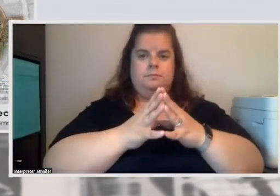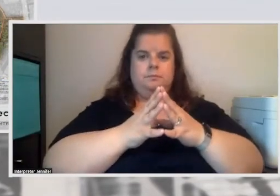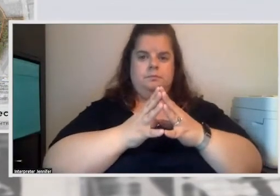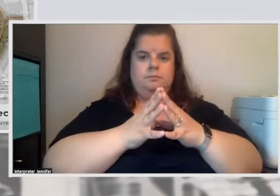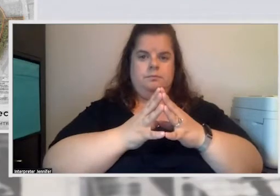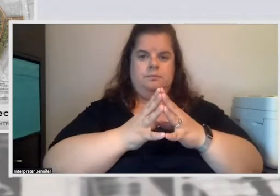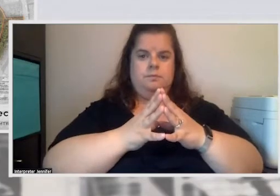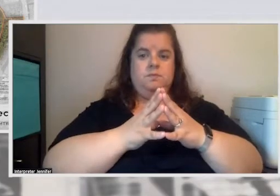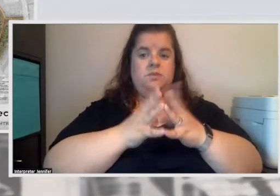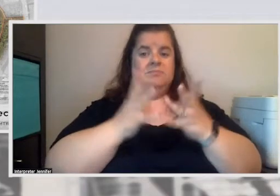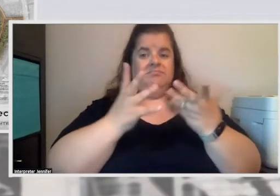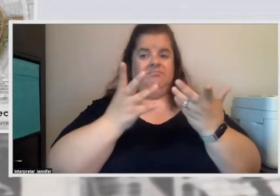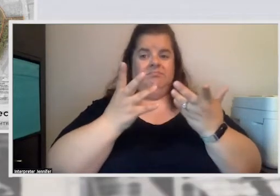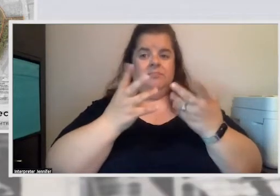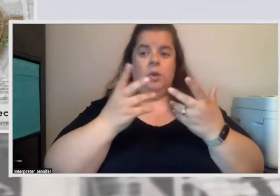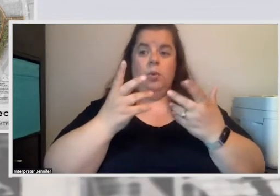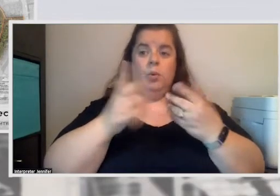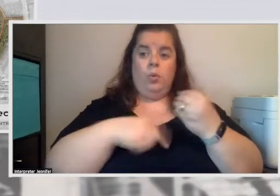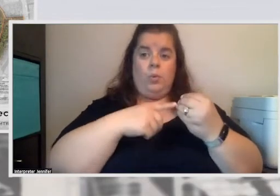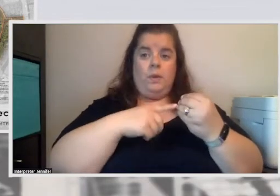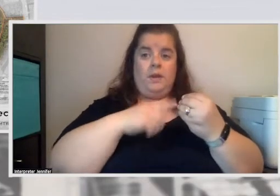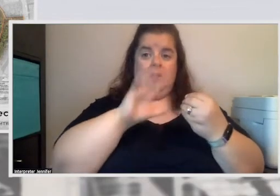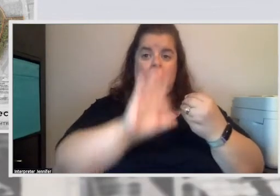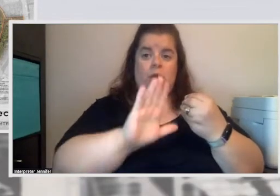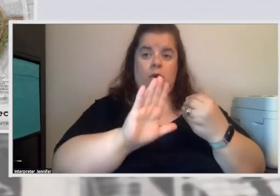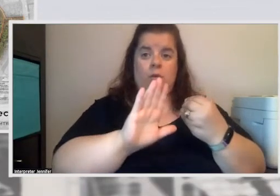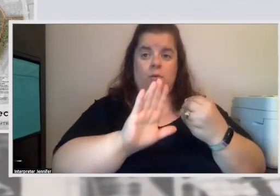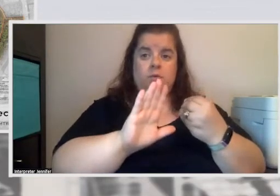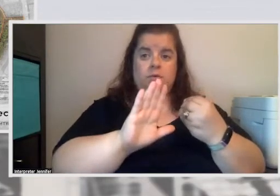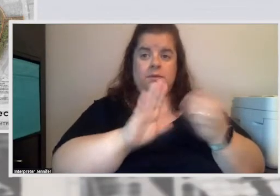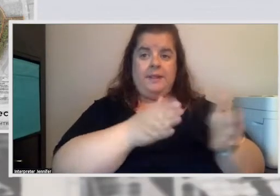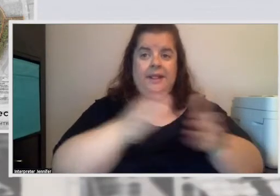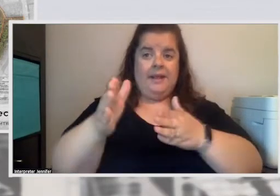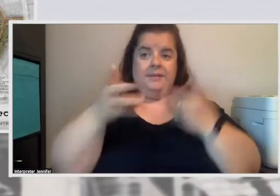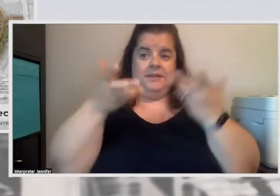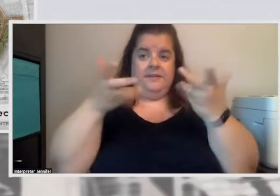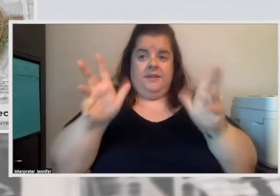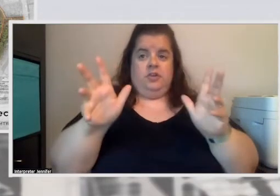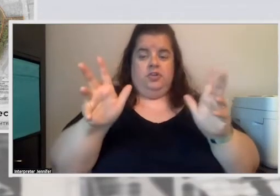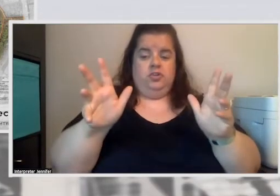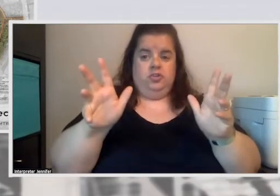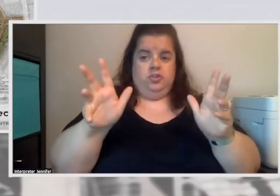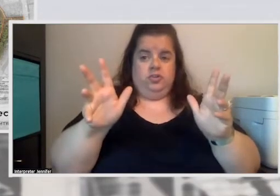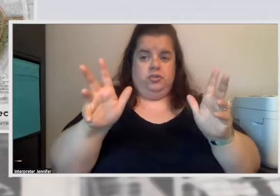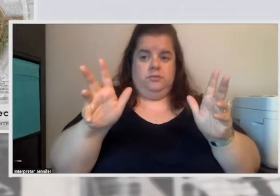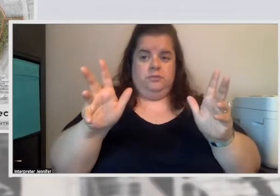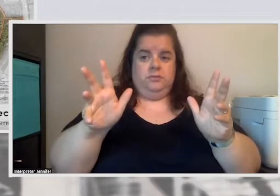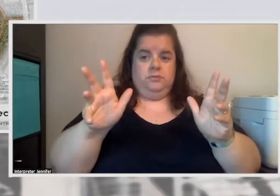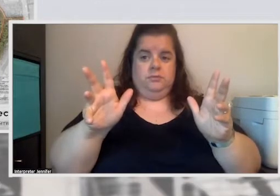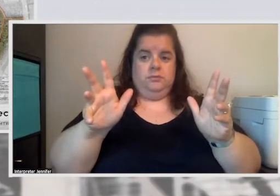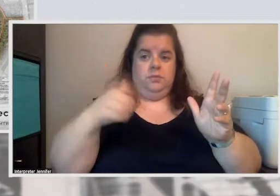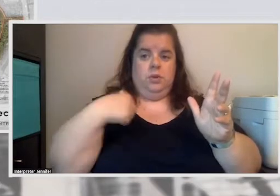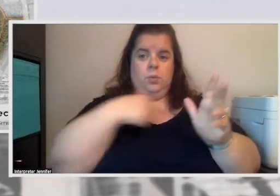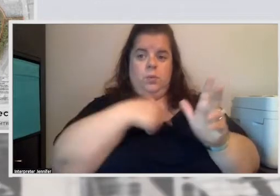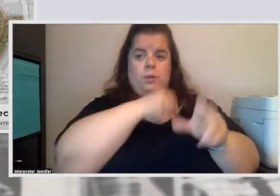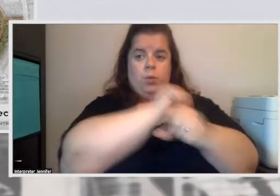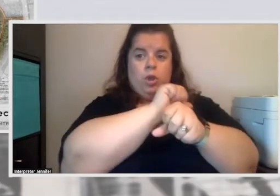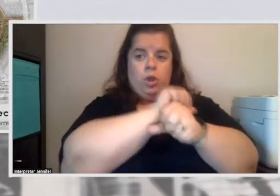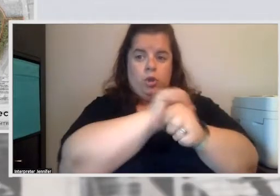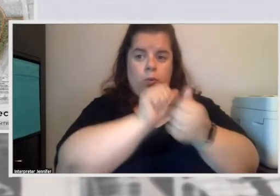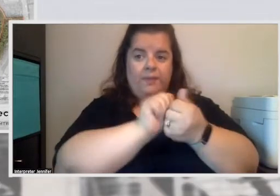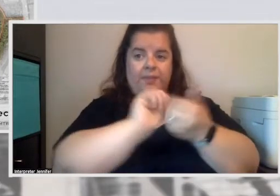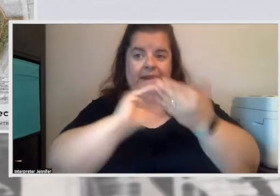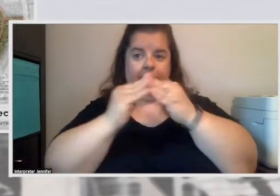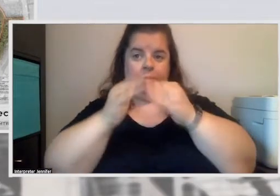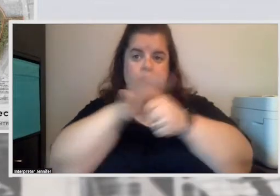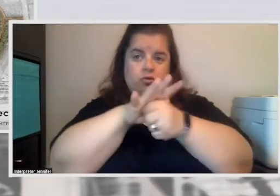So what, when those plans are done, then, as we work with neighborhoods around